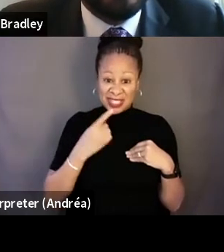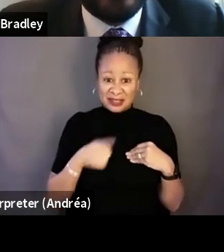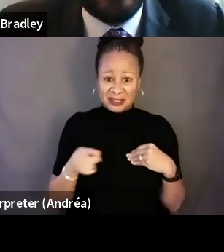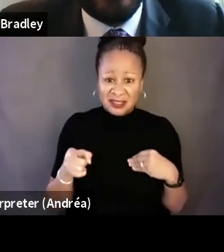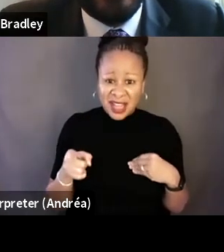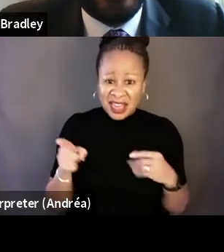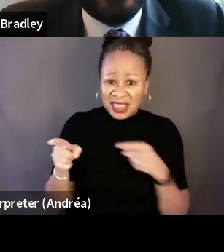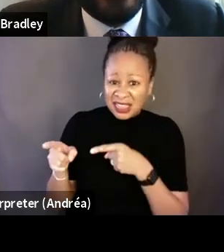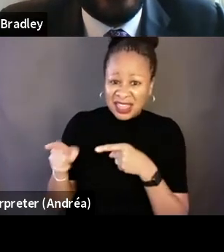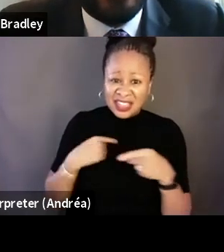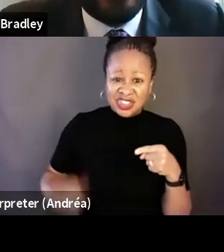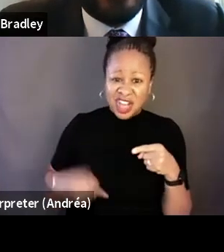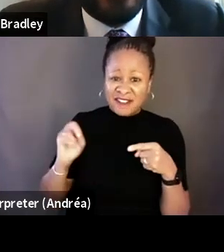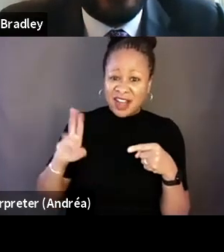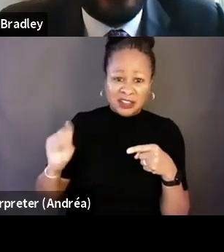problem.